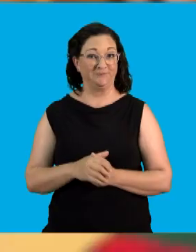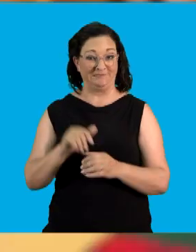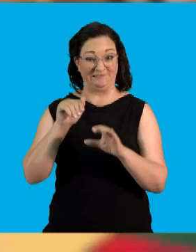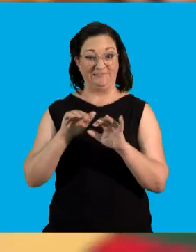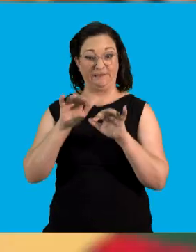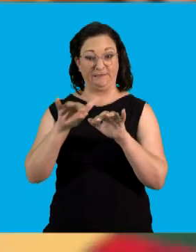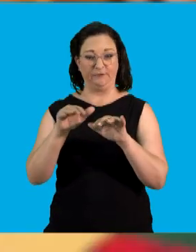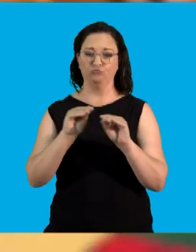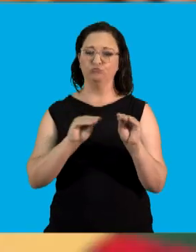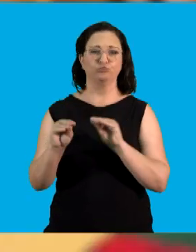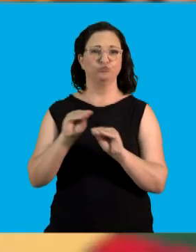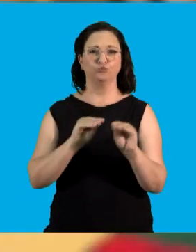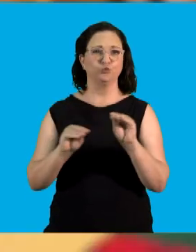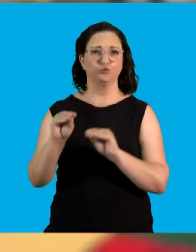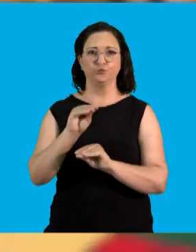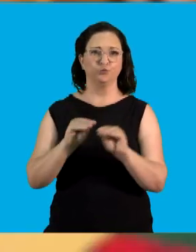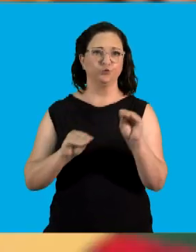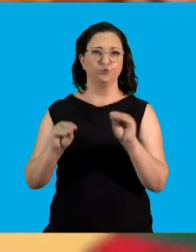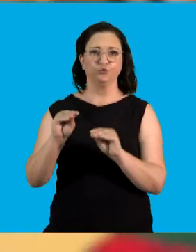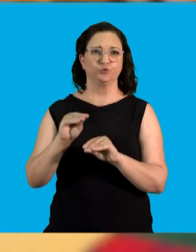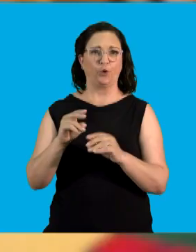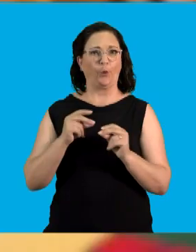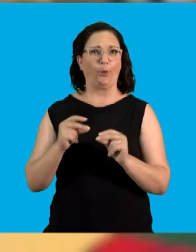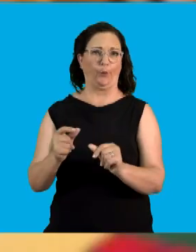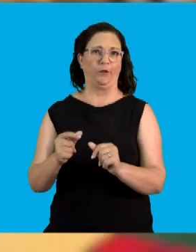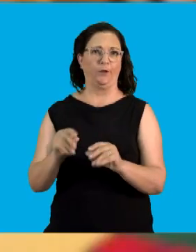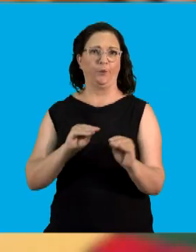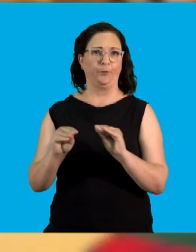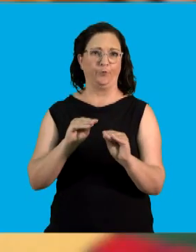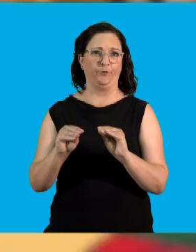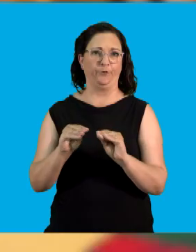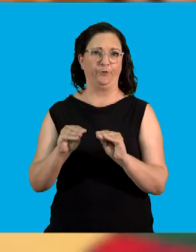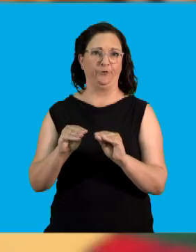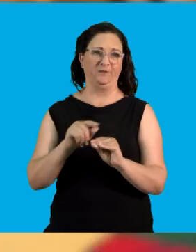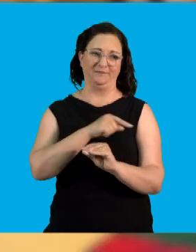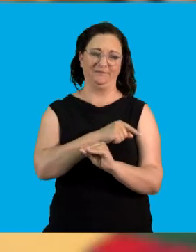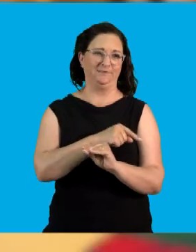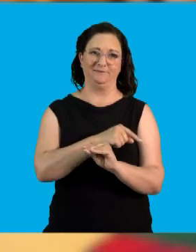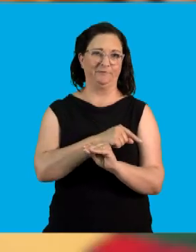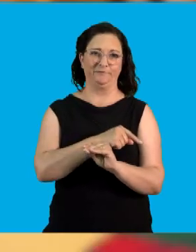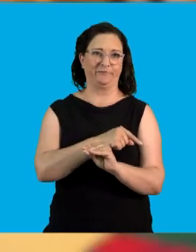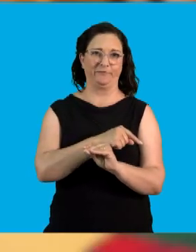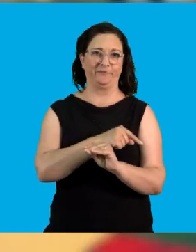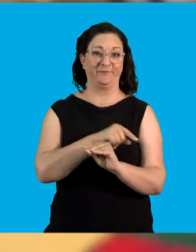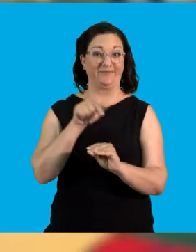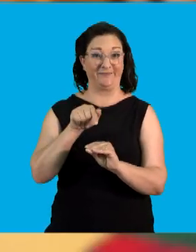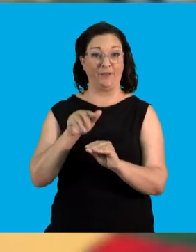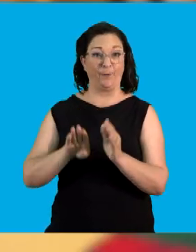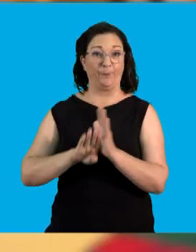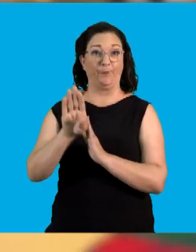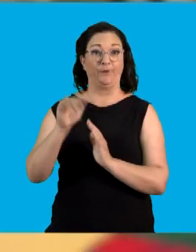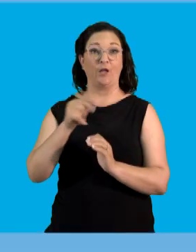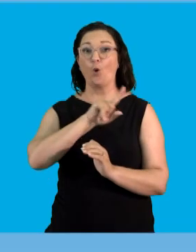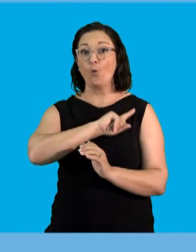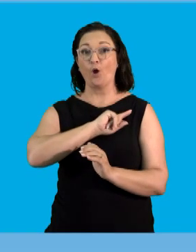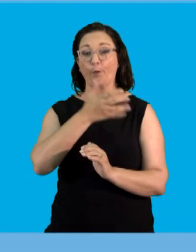liquid. So because the particles in a liquid, they move more quicker than the particles in a solid. Why? Because the